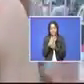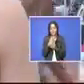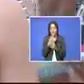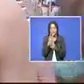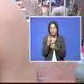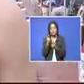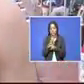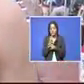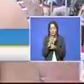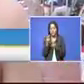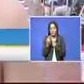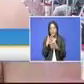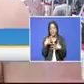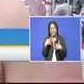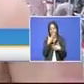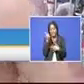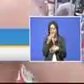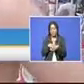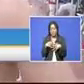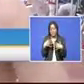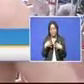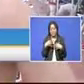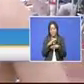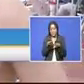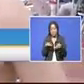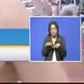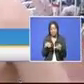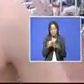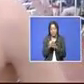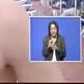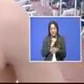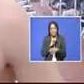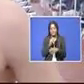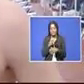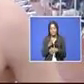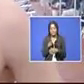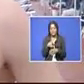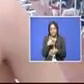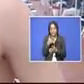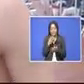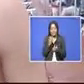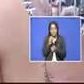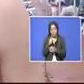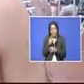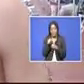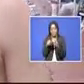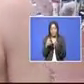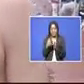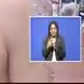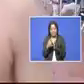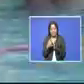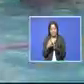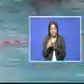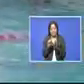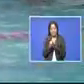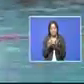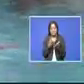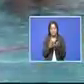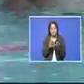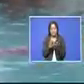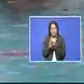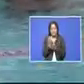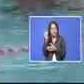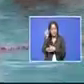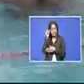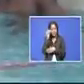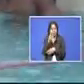fly out too slow, so that was the idea there. I feel okay about it. I'm not really rusted or shaved, so that's all right. Yeah. Andrew